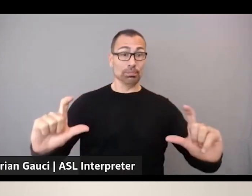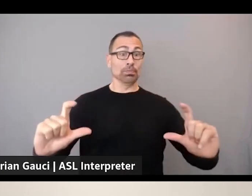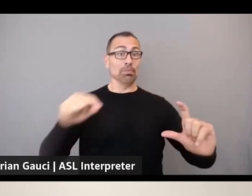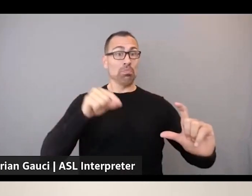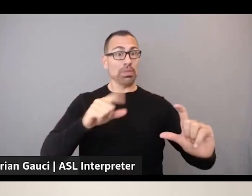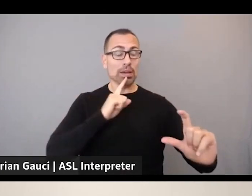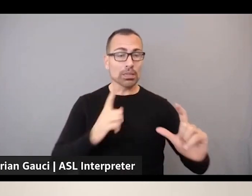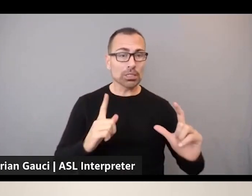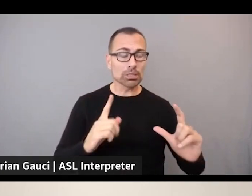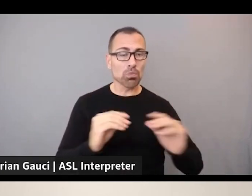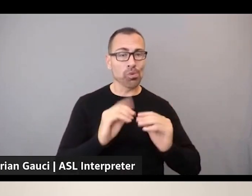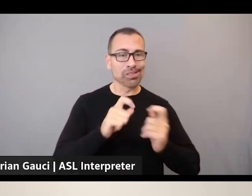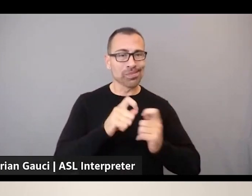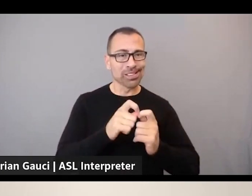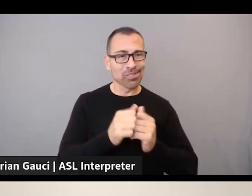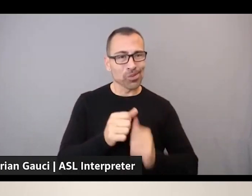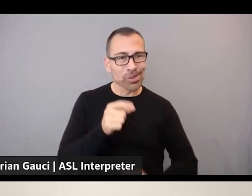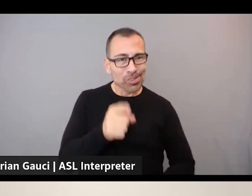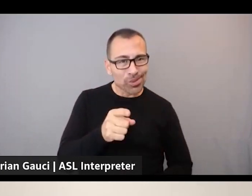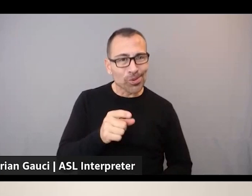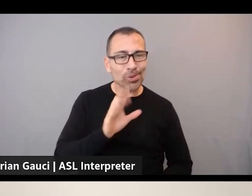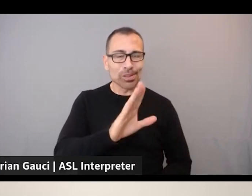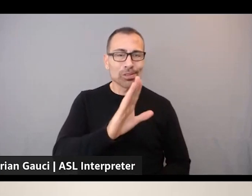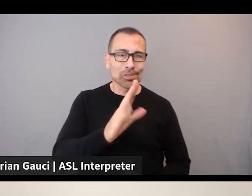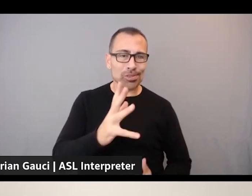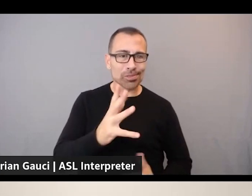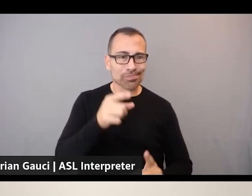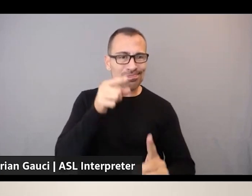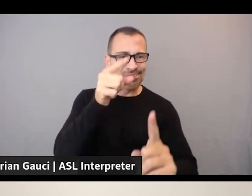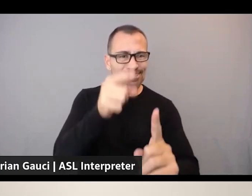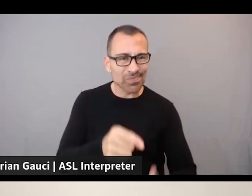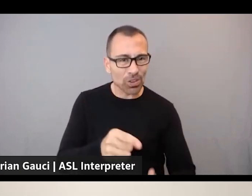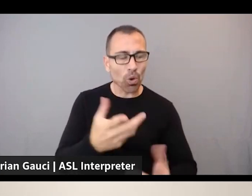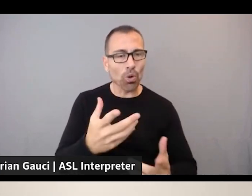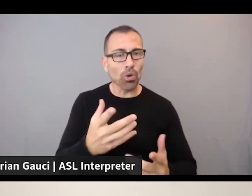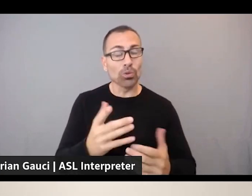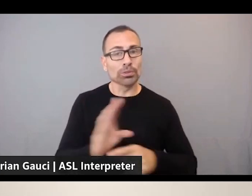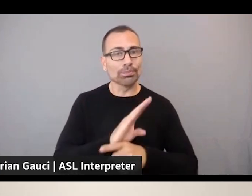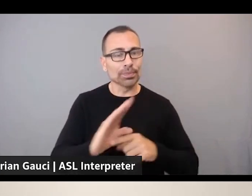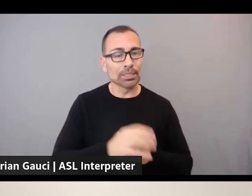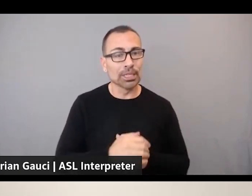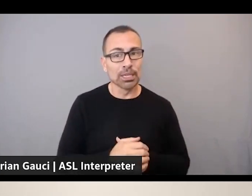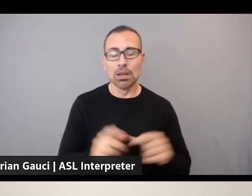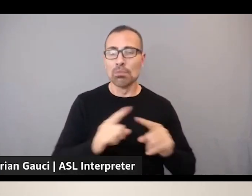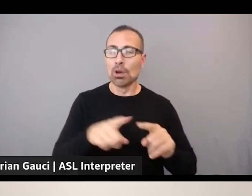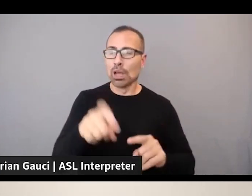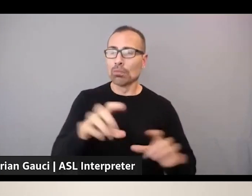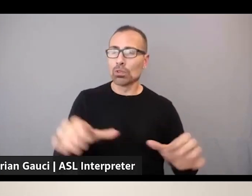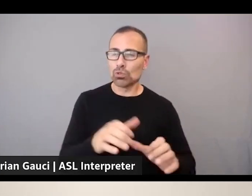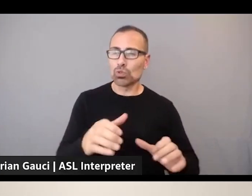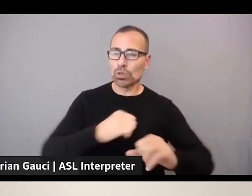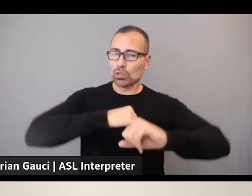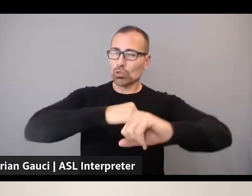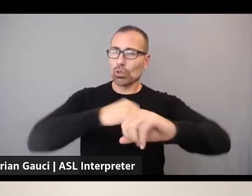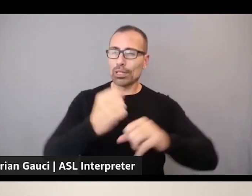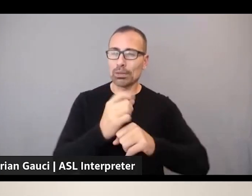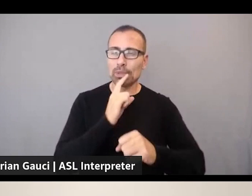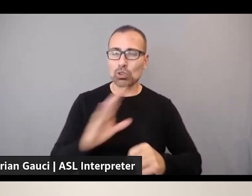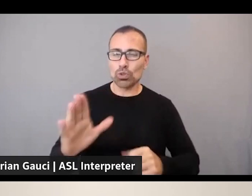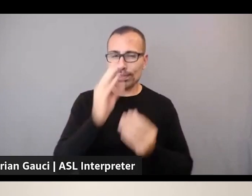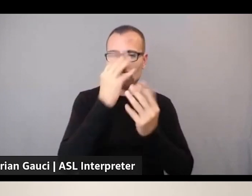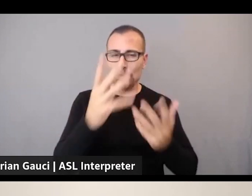that securely so that your data doesn't leak into anyone else's model or leak back into